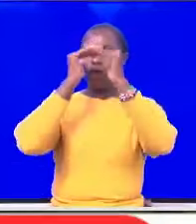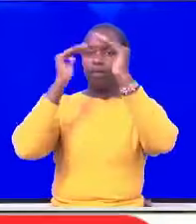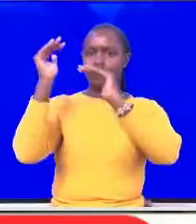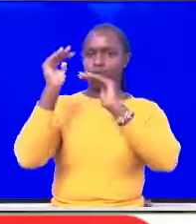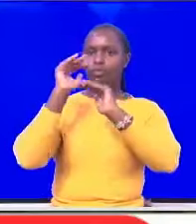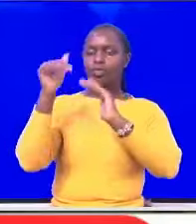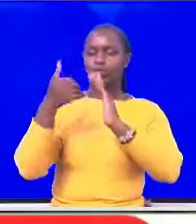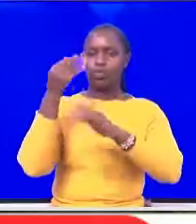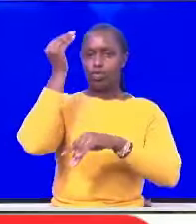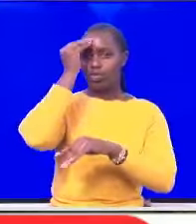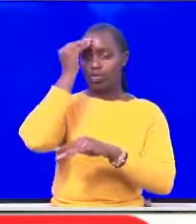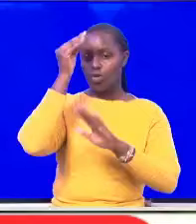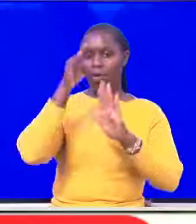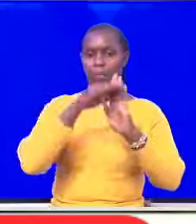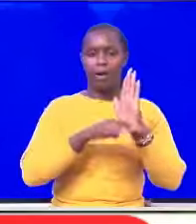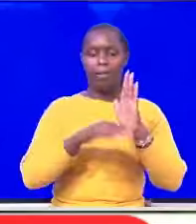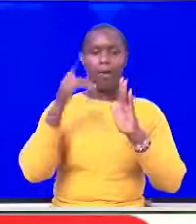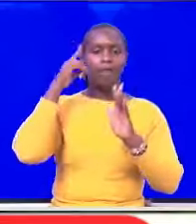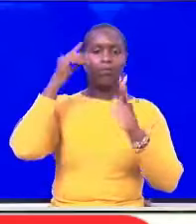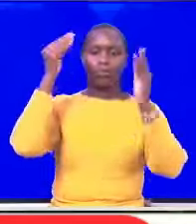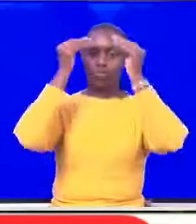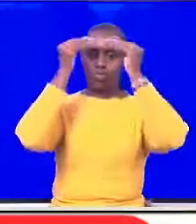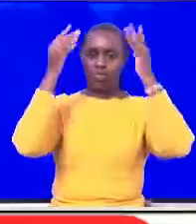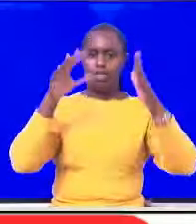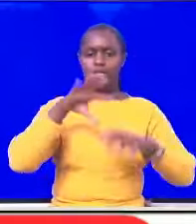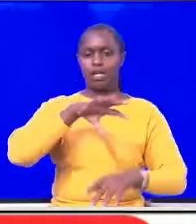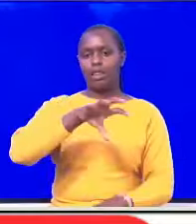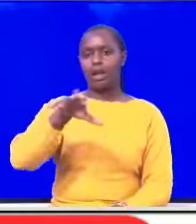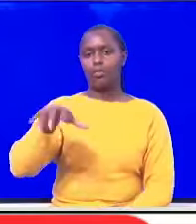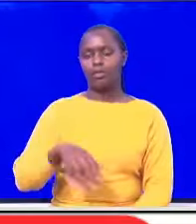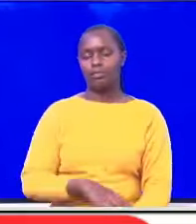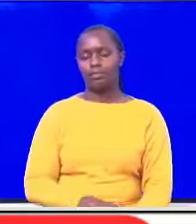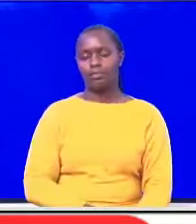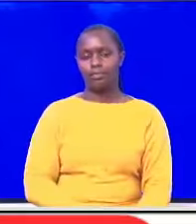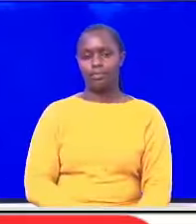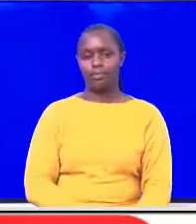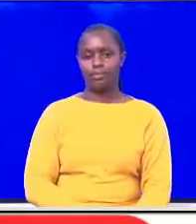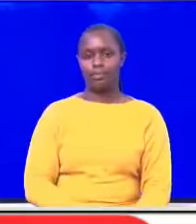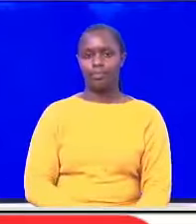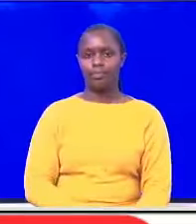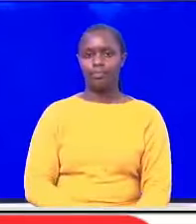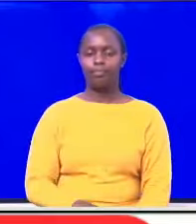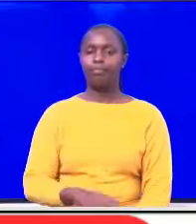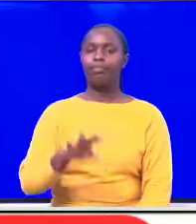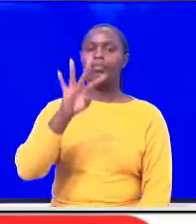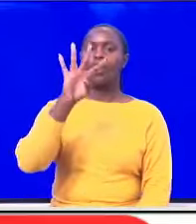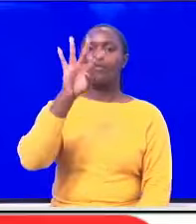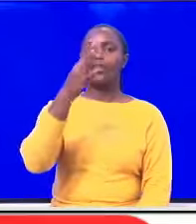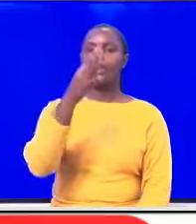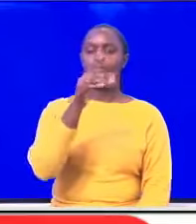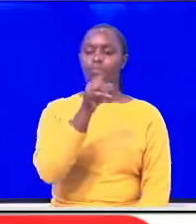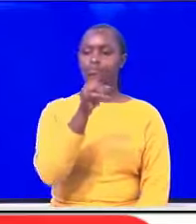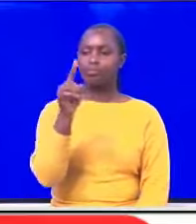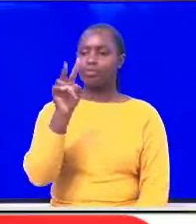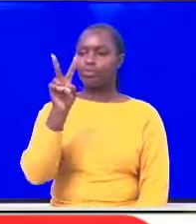overseas education program for students in the county. Where were you on 4th to 21st of